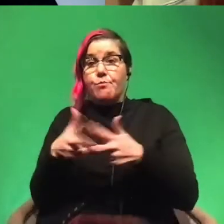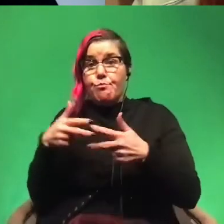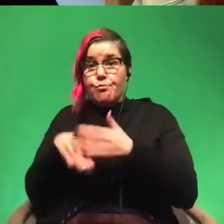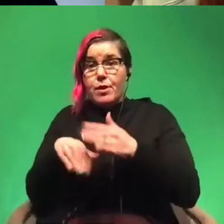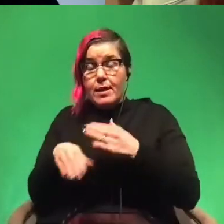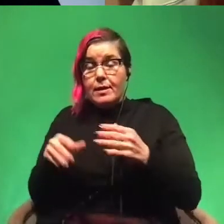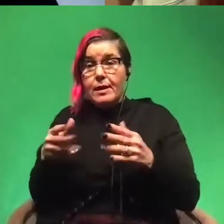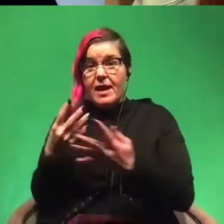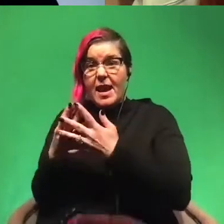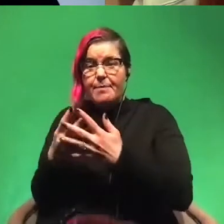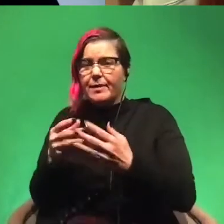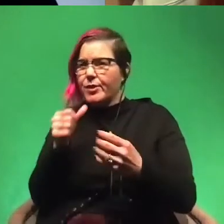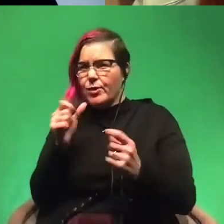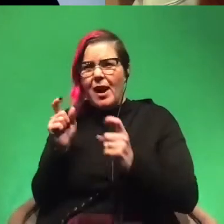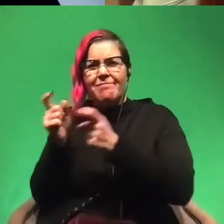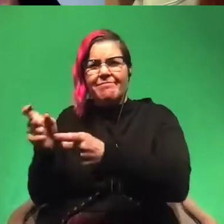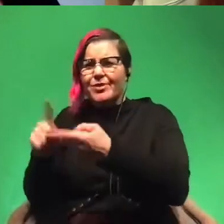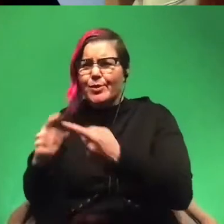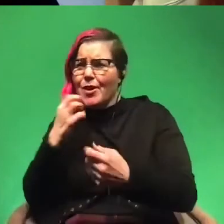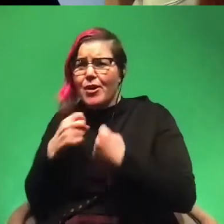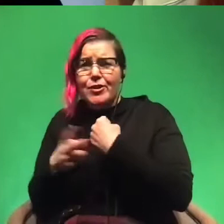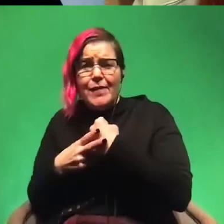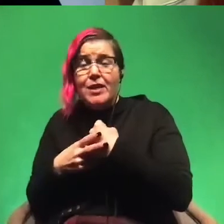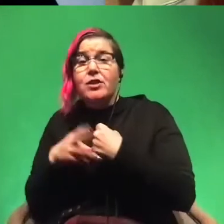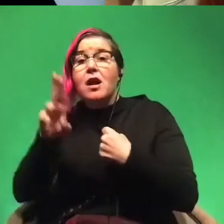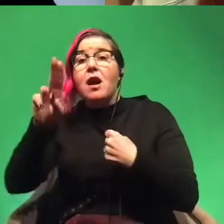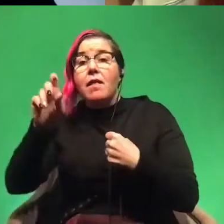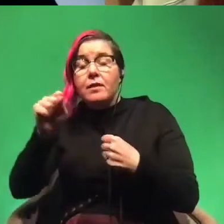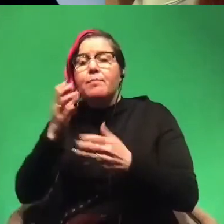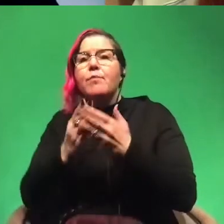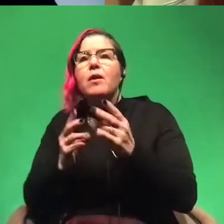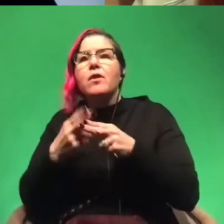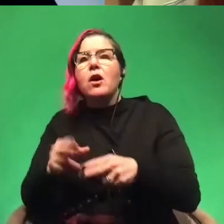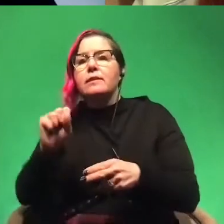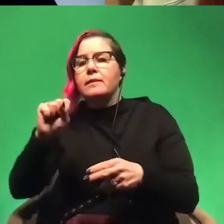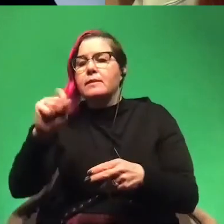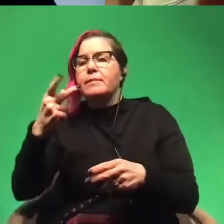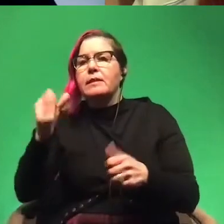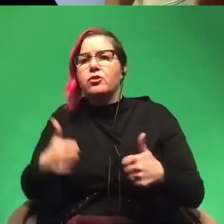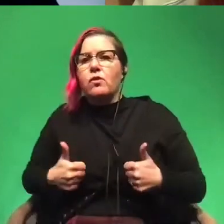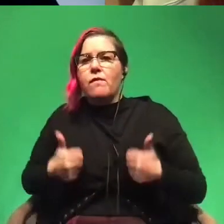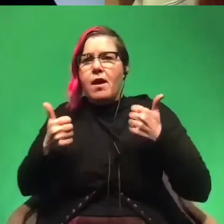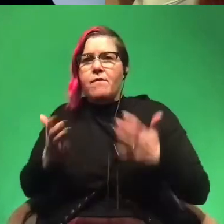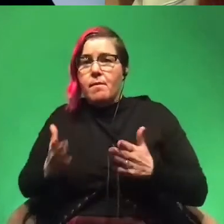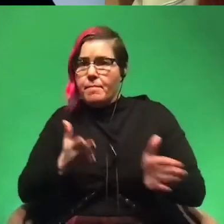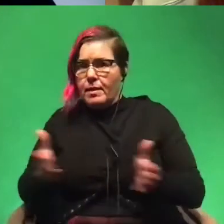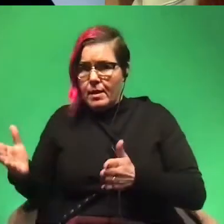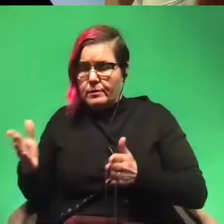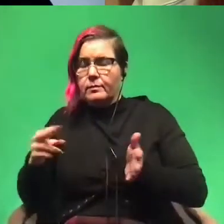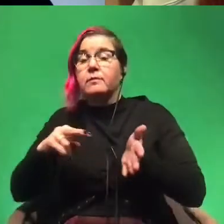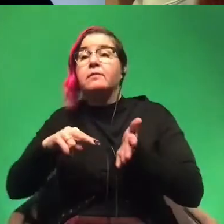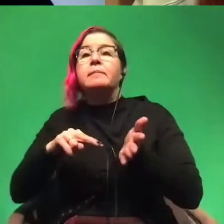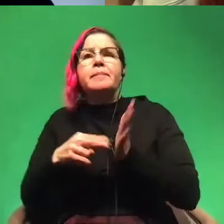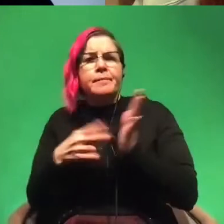do not contribute at all to conservation unless they are part of what's called a species survival plan. So a species